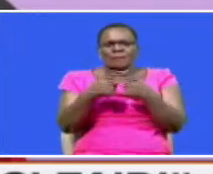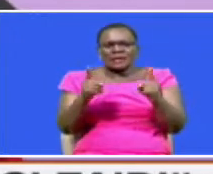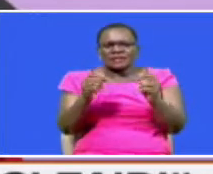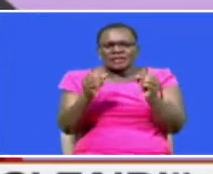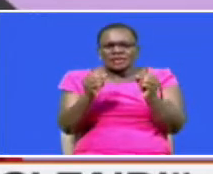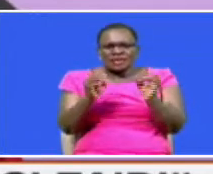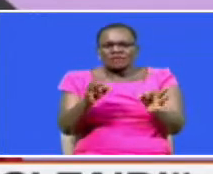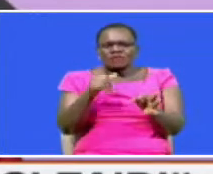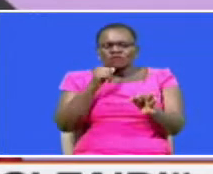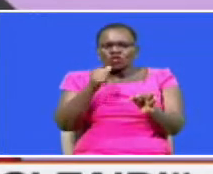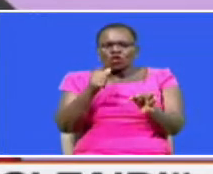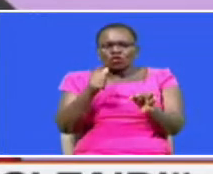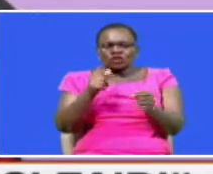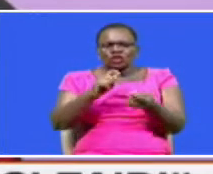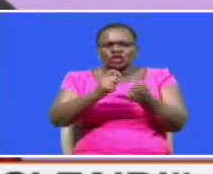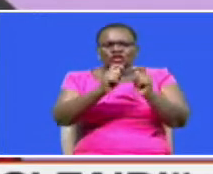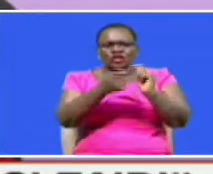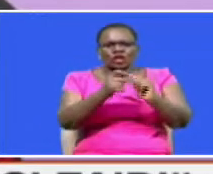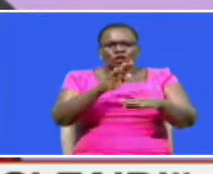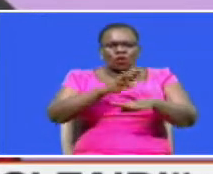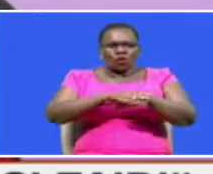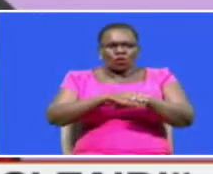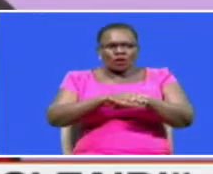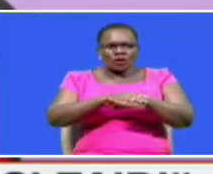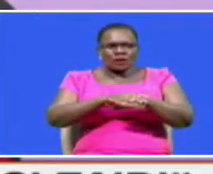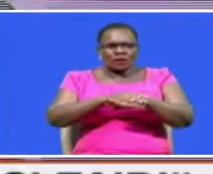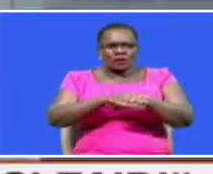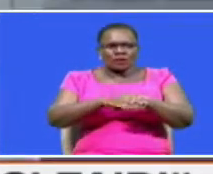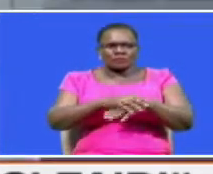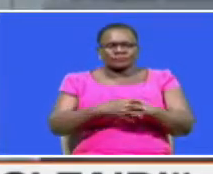no investment done on staffing.